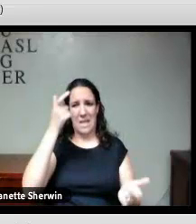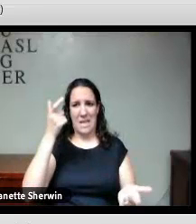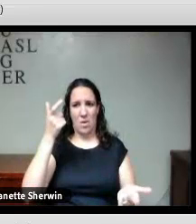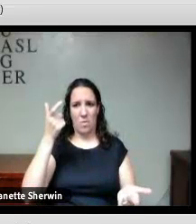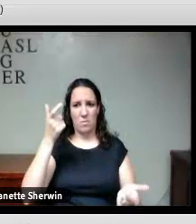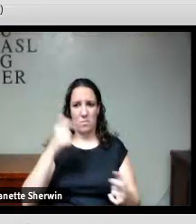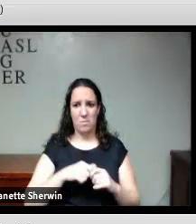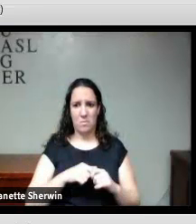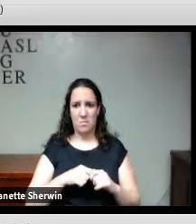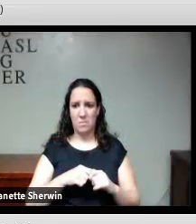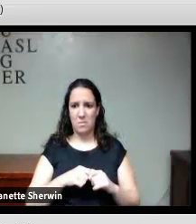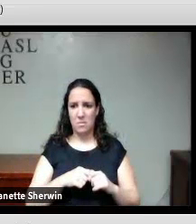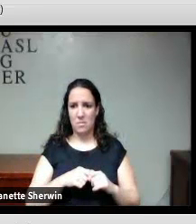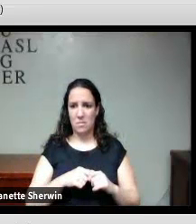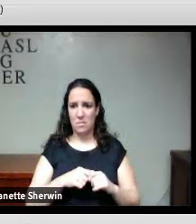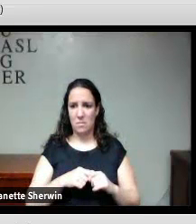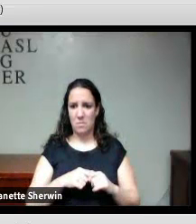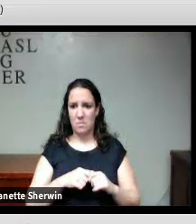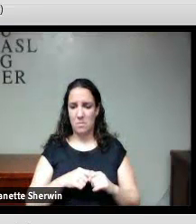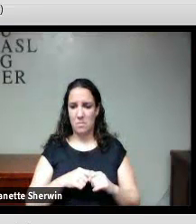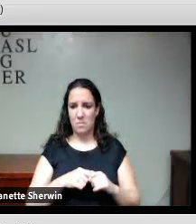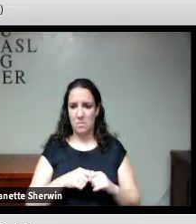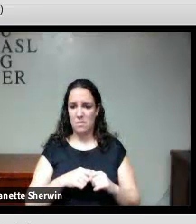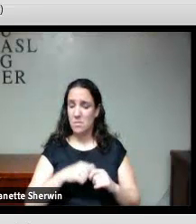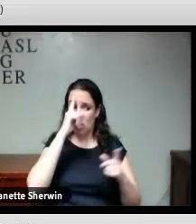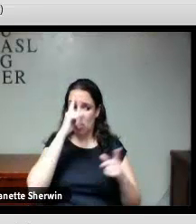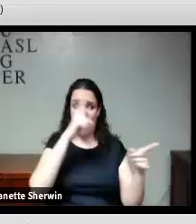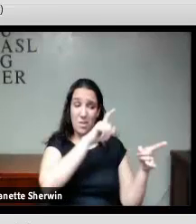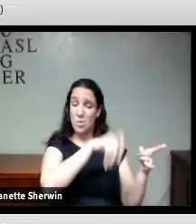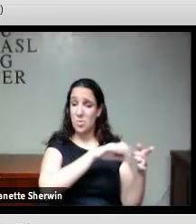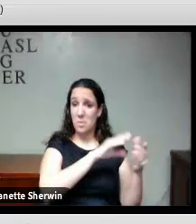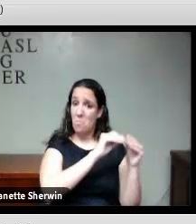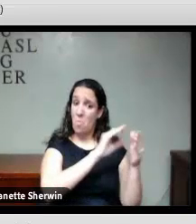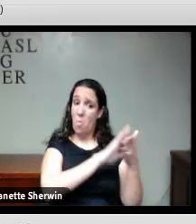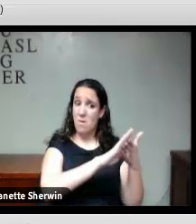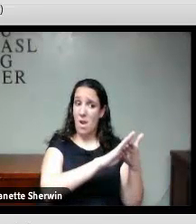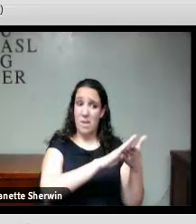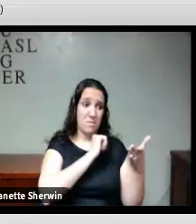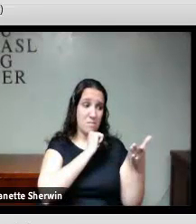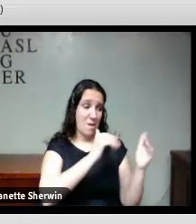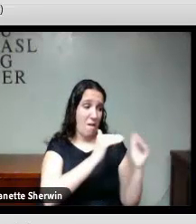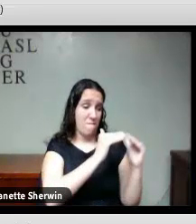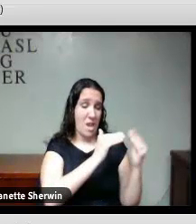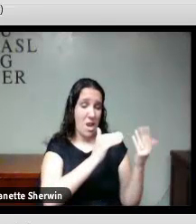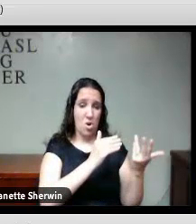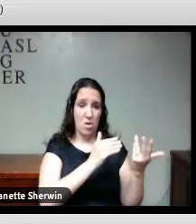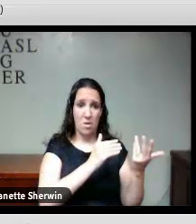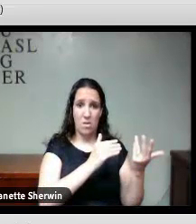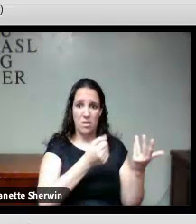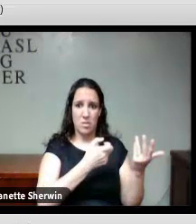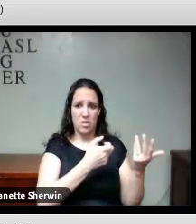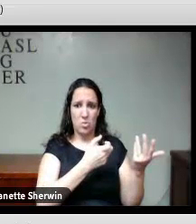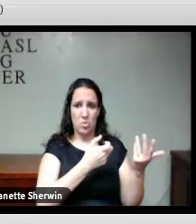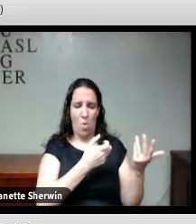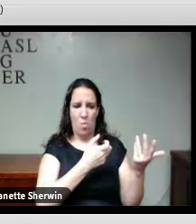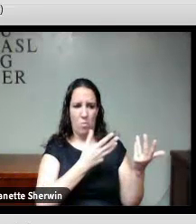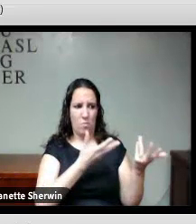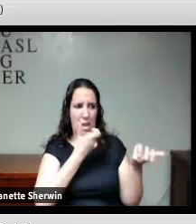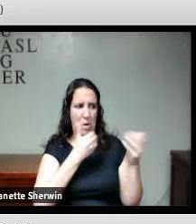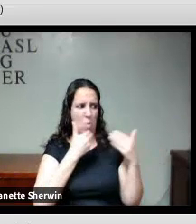I think they should be nicer. And so I don't think they're being fair when they act like that. And so maybe it's my, I don't know if you call it ego